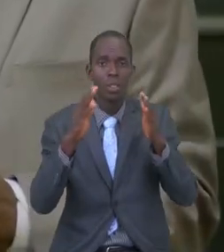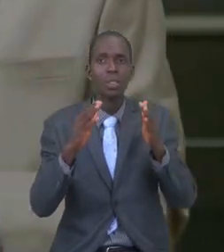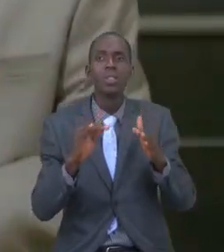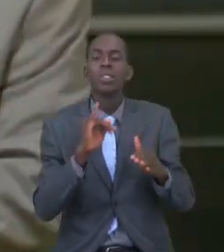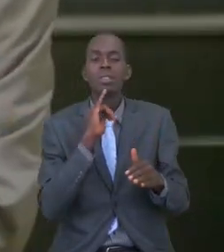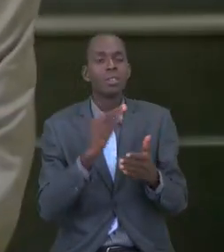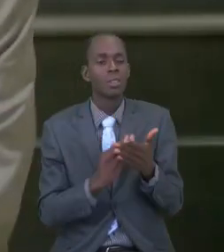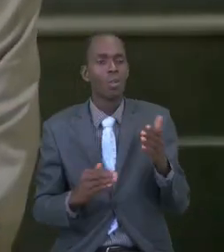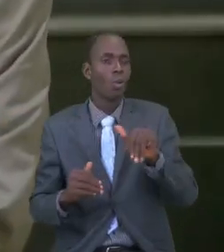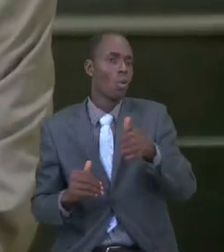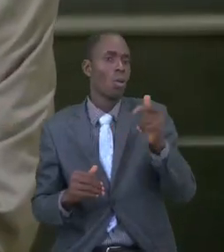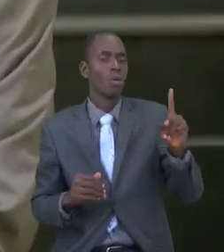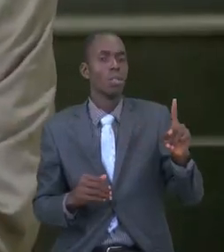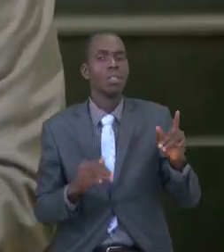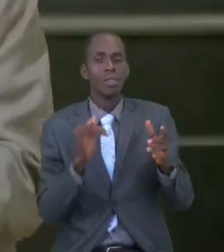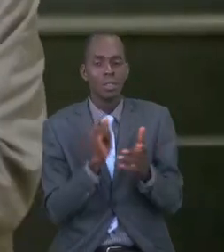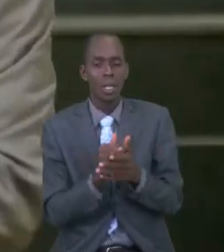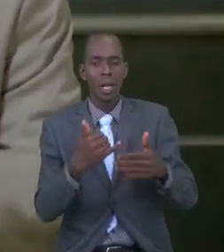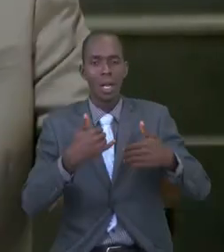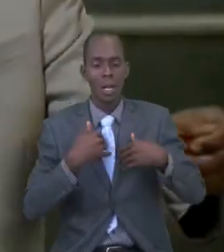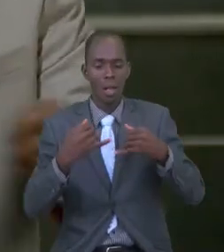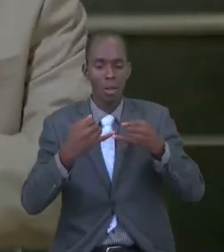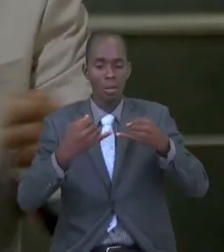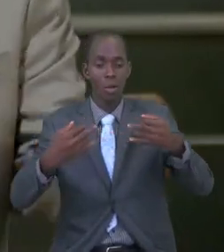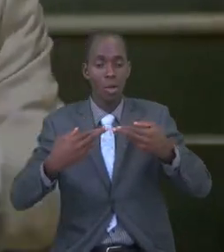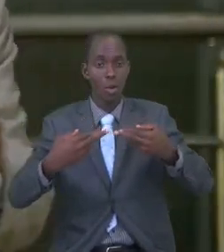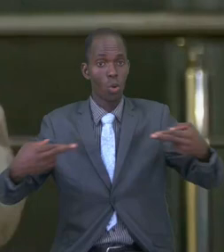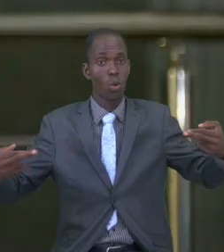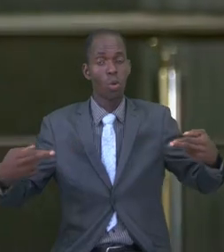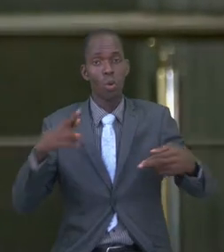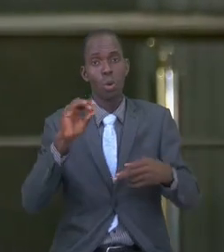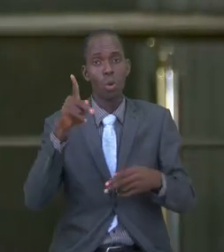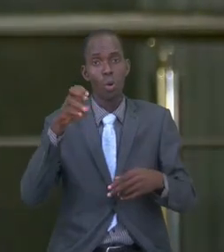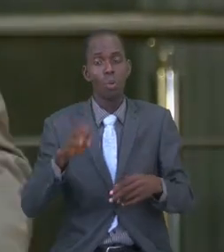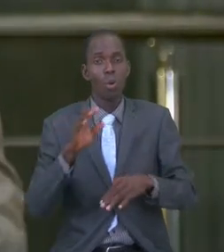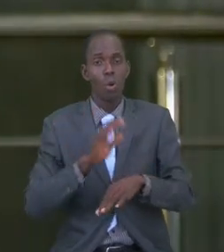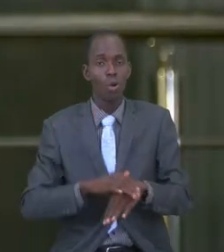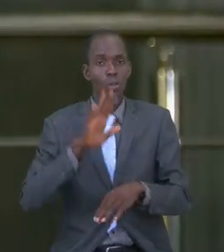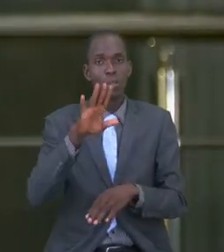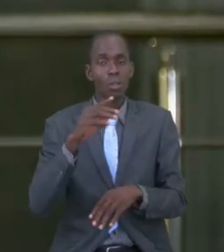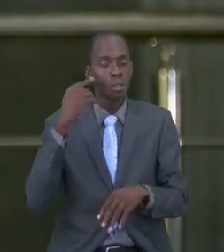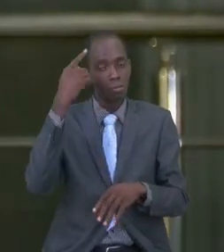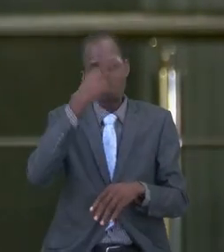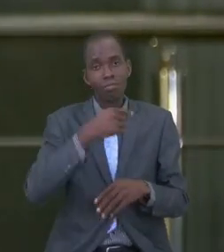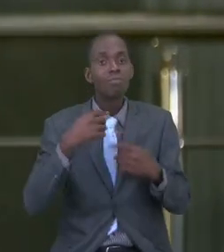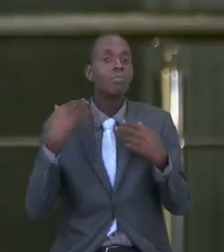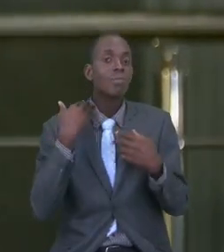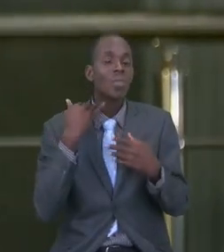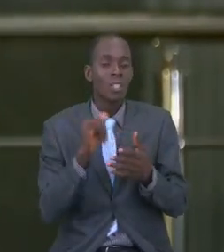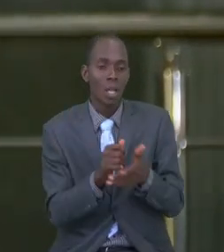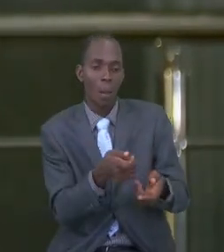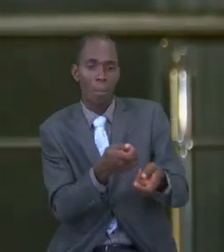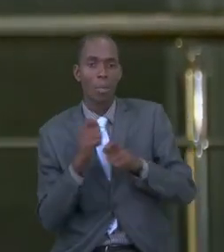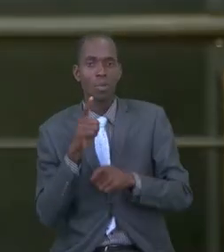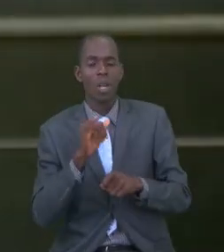somebody that ties a rope on your leg, and wherever it pulls you like a puppet, that's why you go, I cut